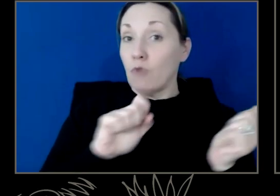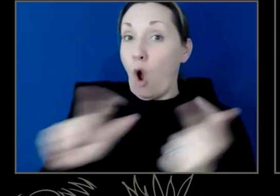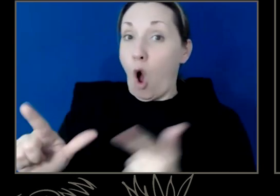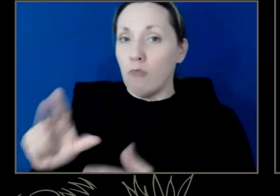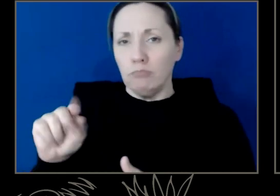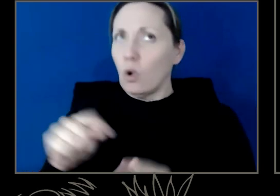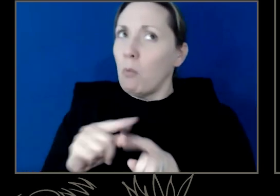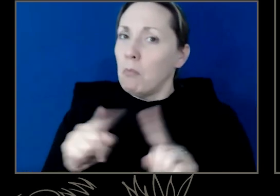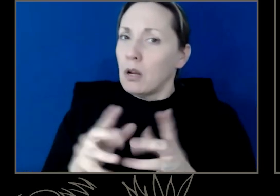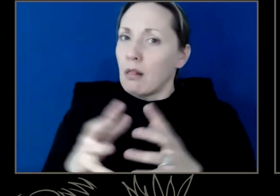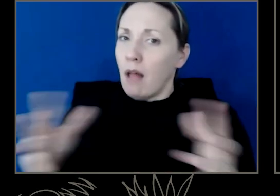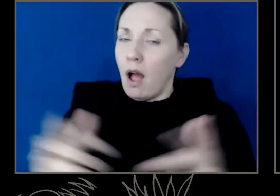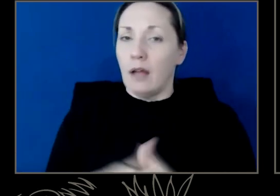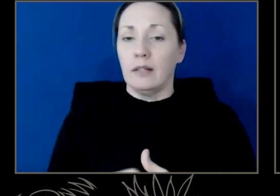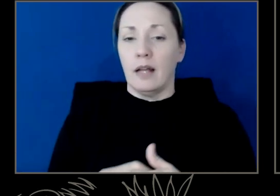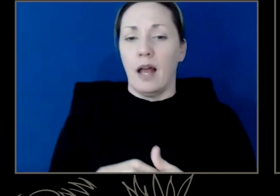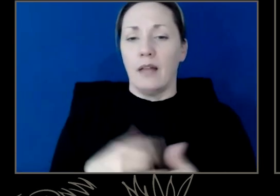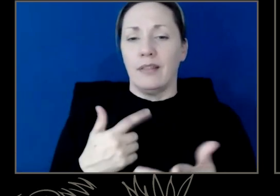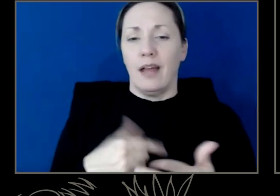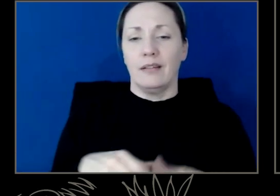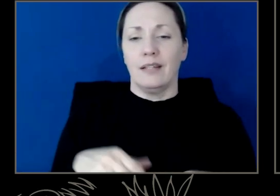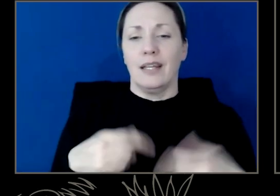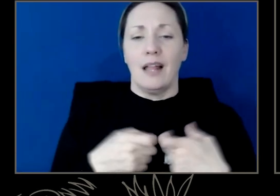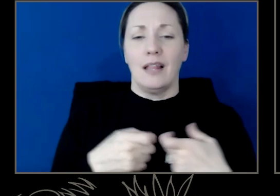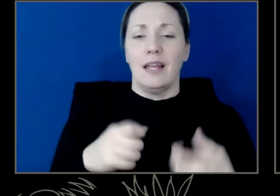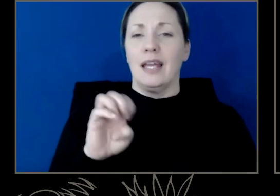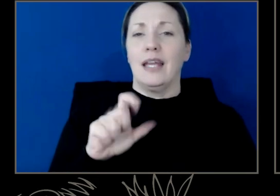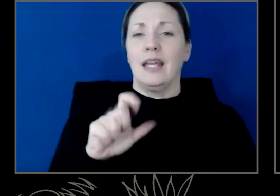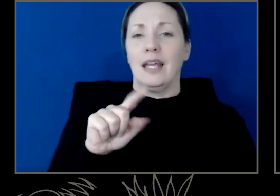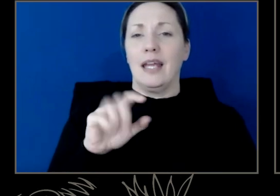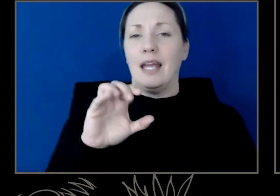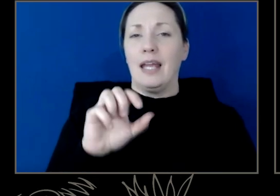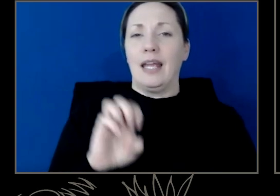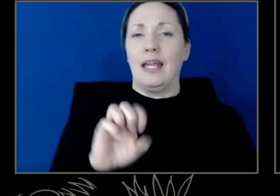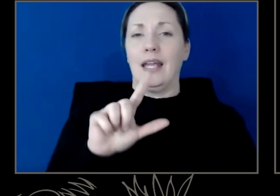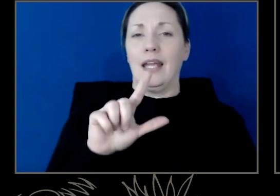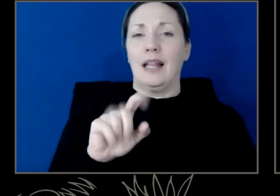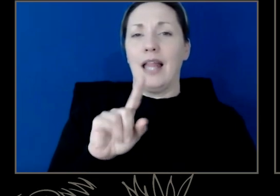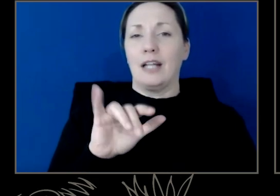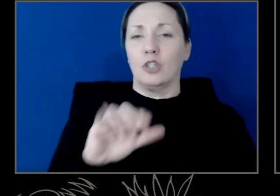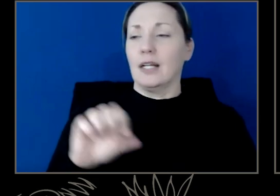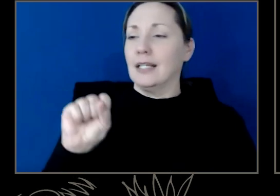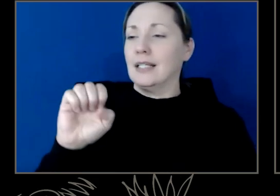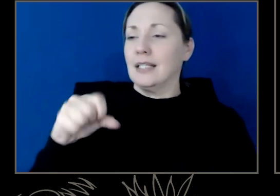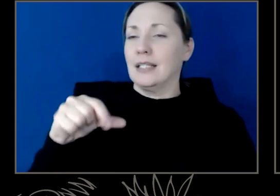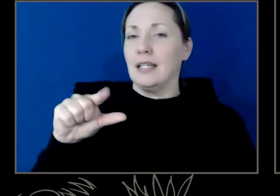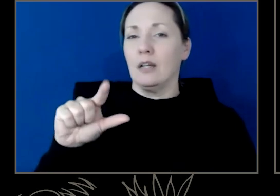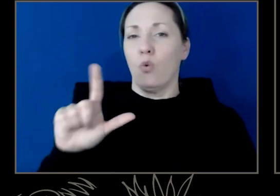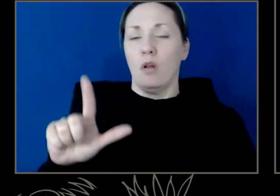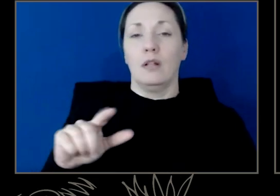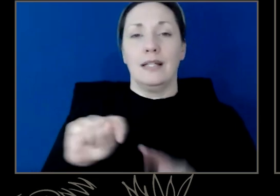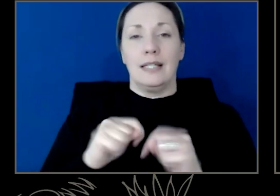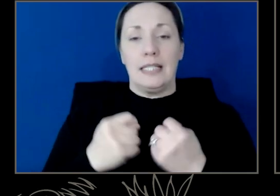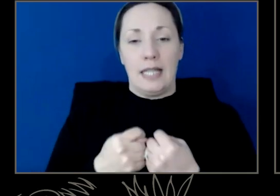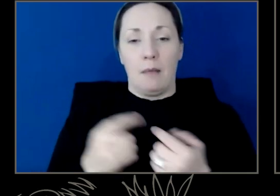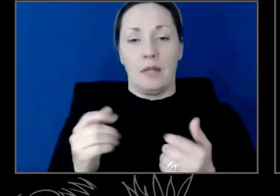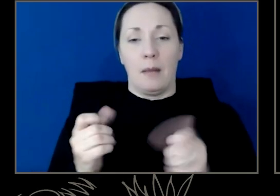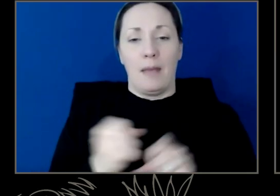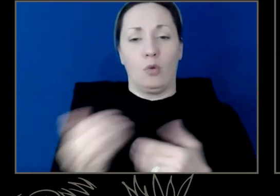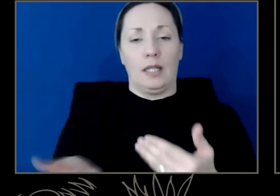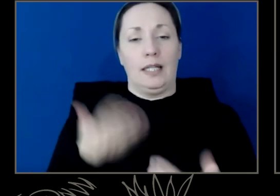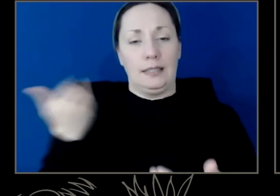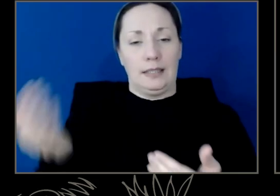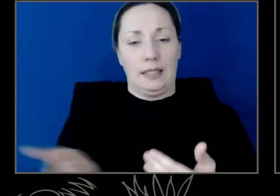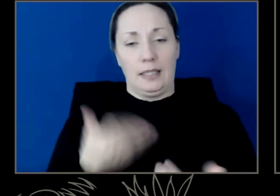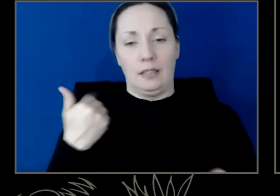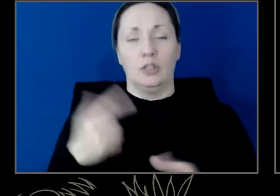Electric SQL team did an amazing job at making it really easy to bundle it with Vite or Next. So all